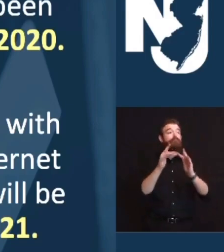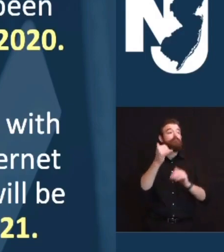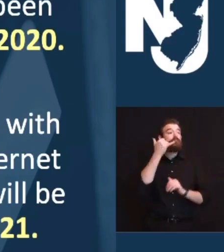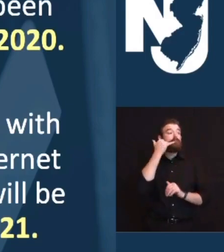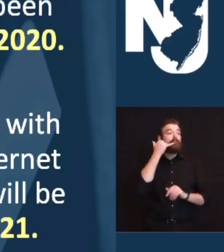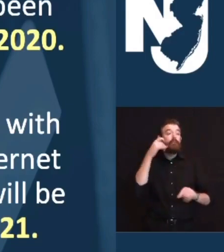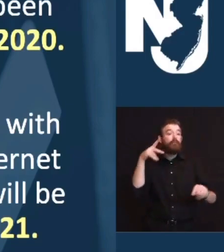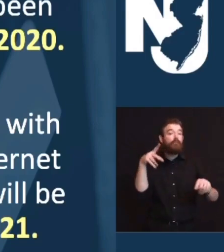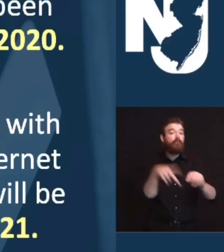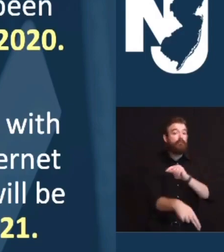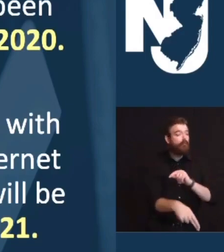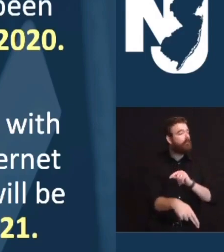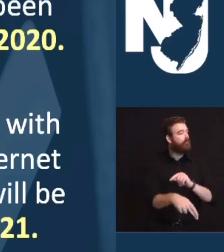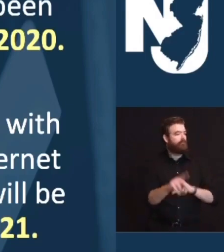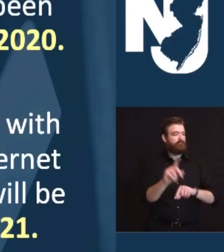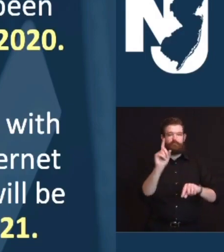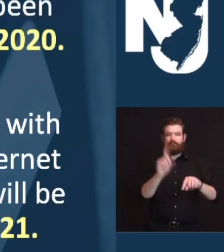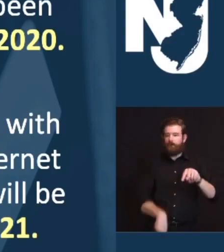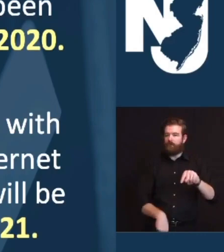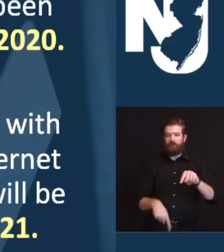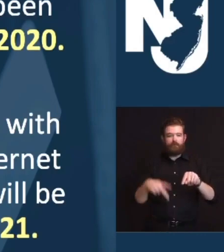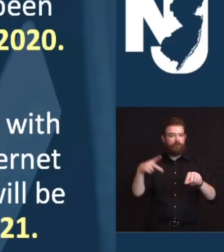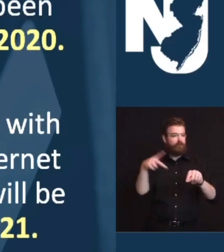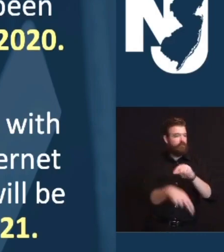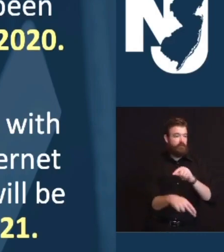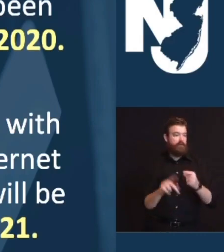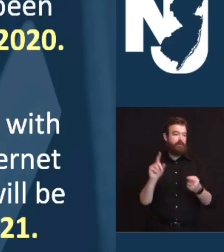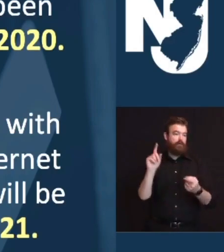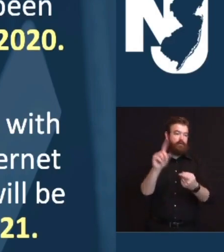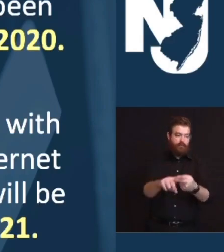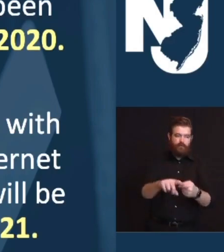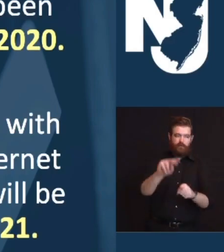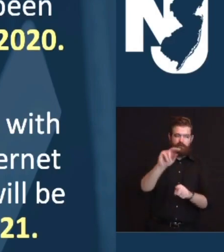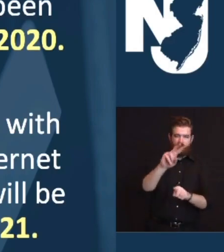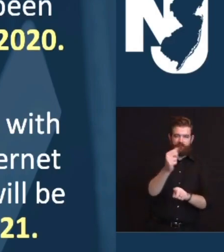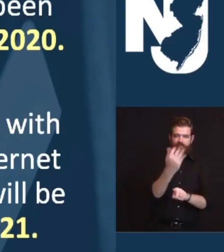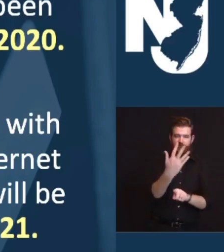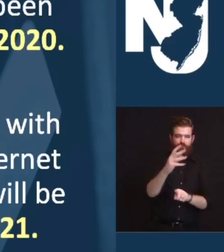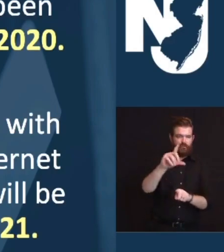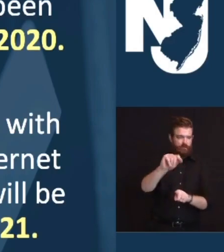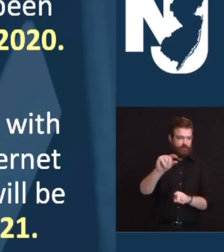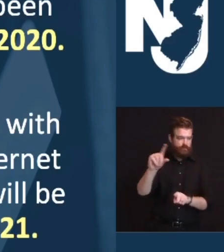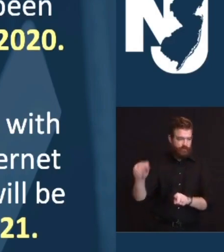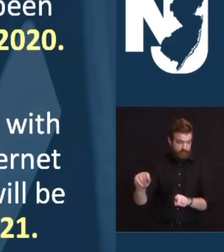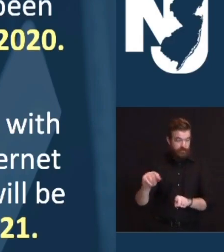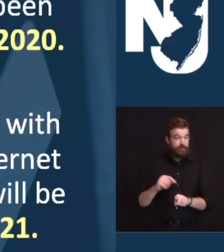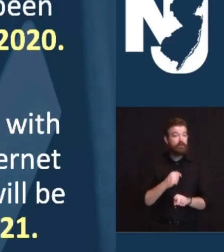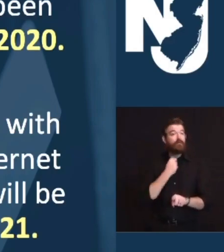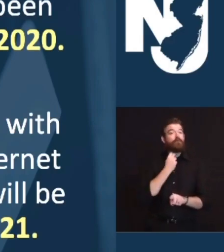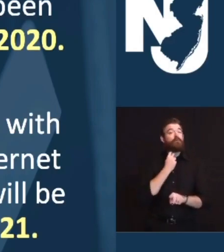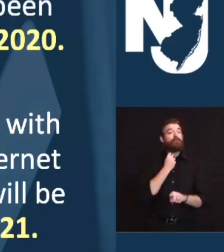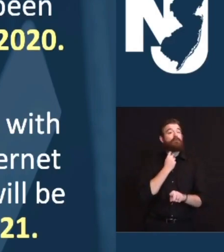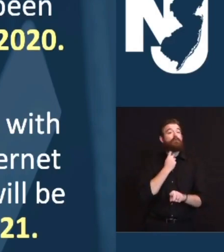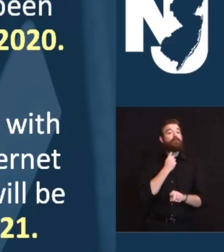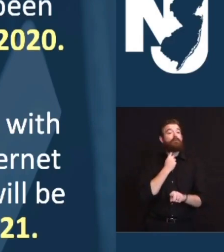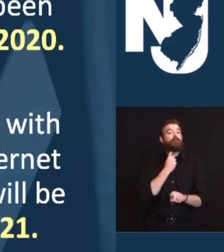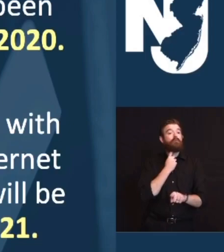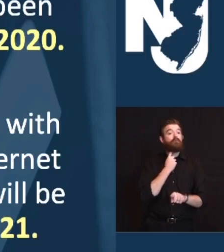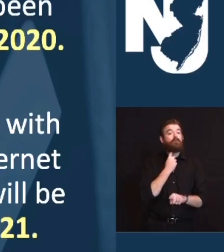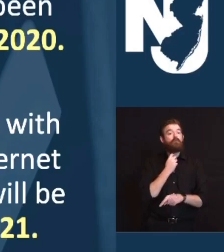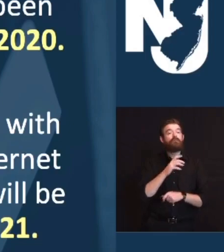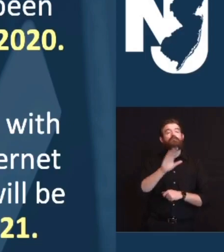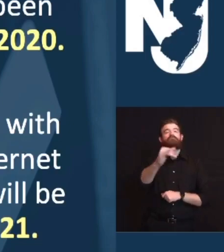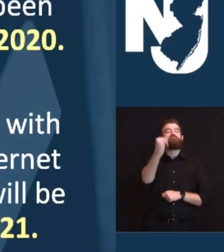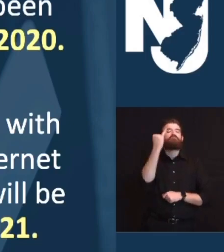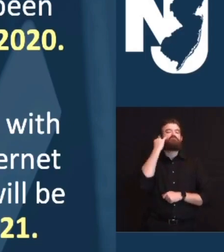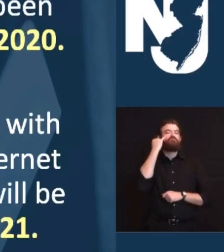However, internet shutoffs will not be permitted in any household in which there are school-aged children who need internet